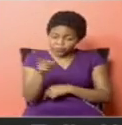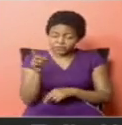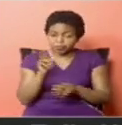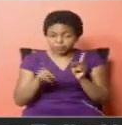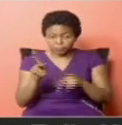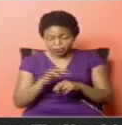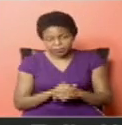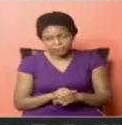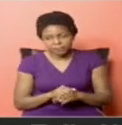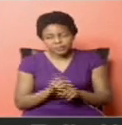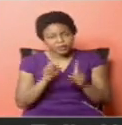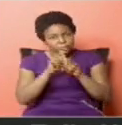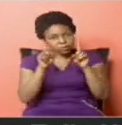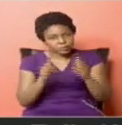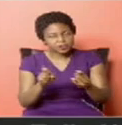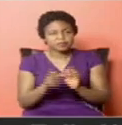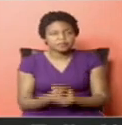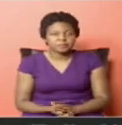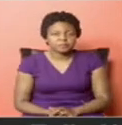these people?